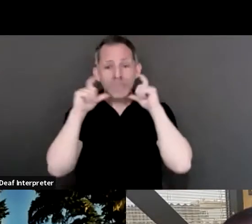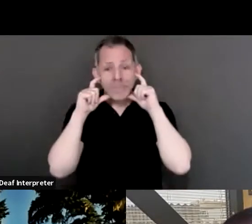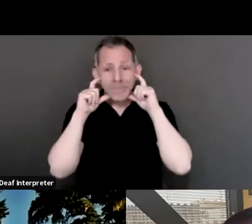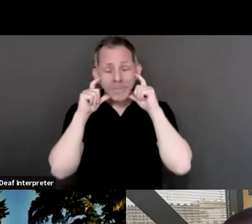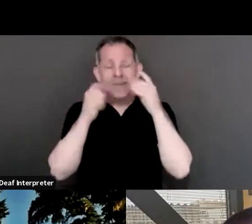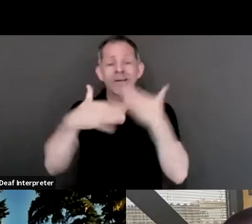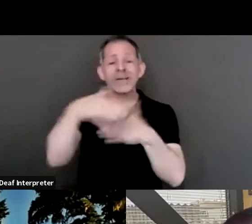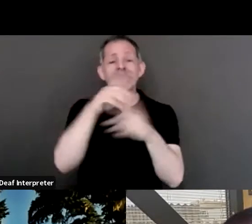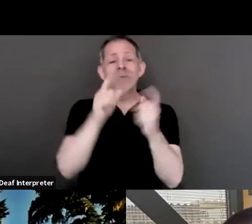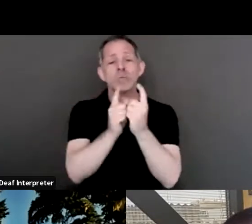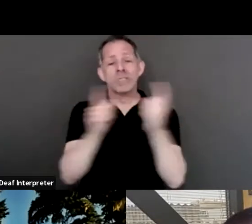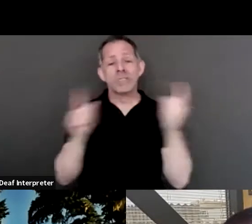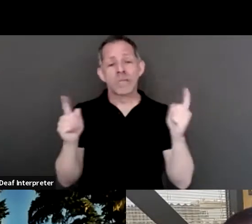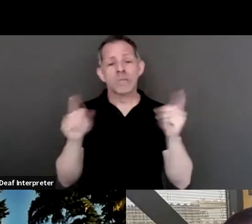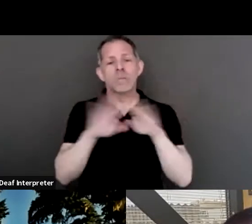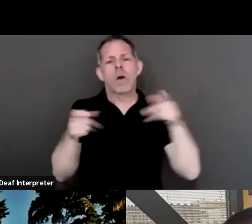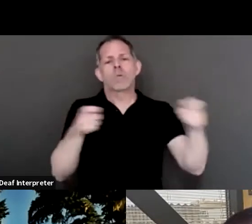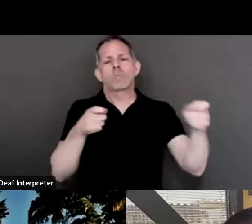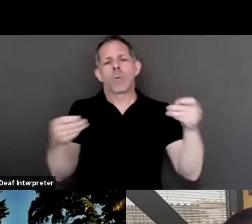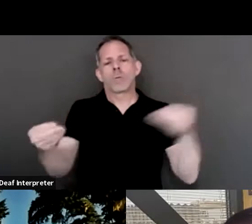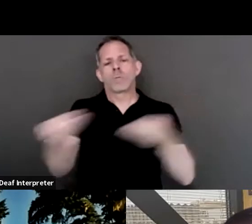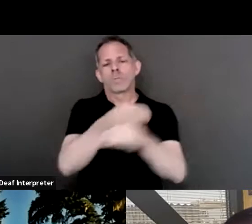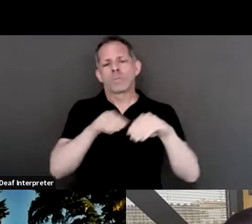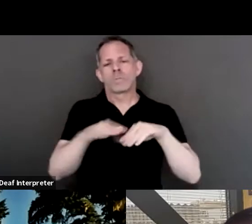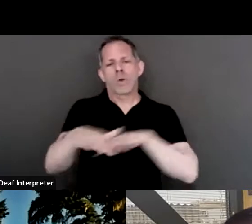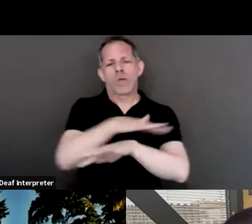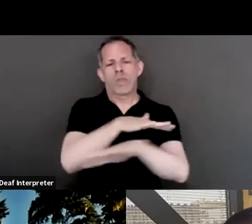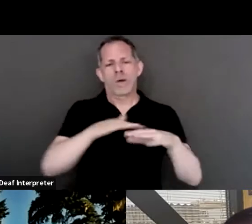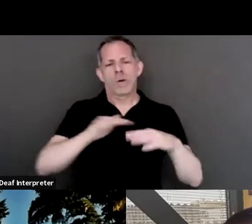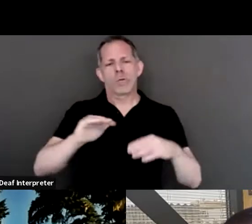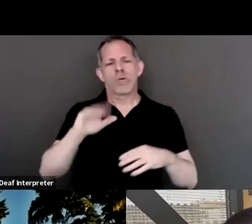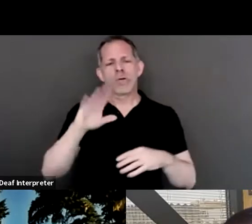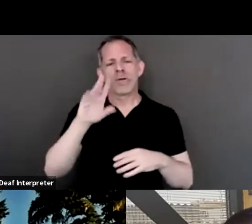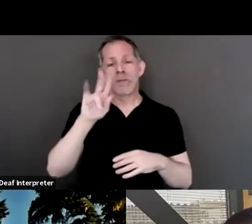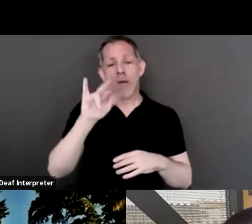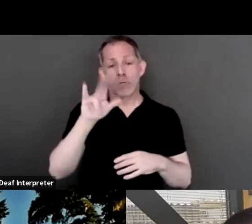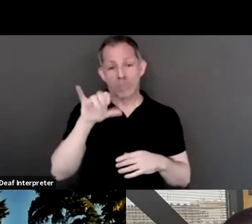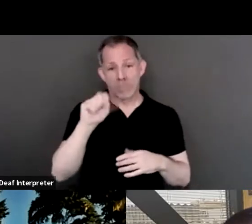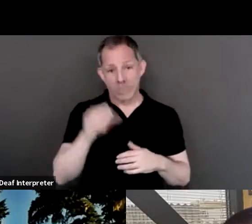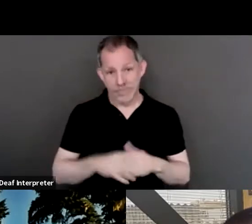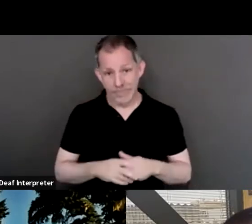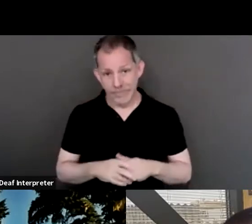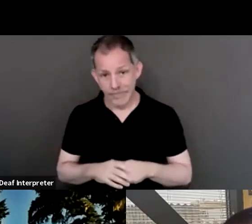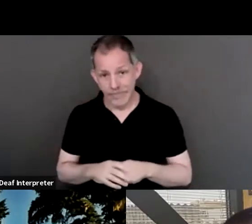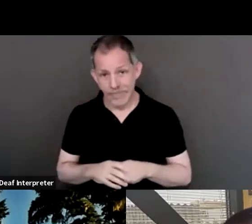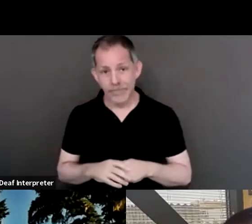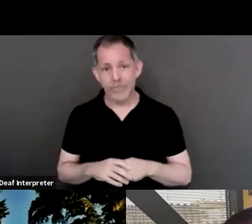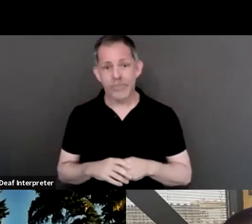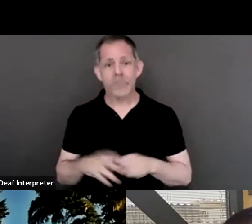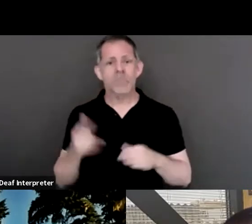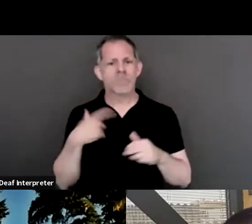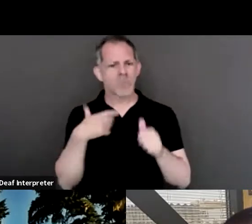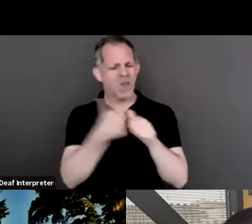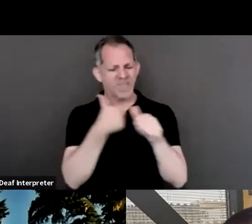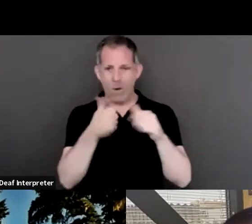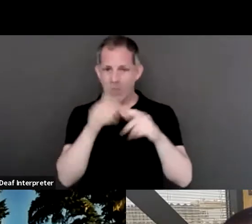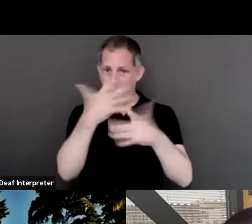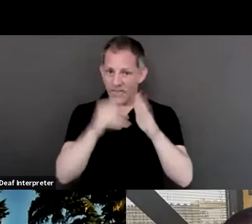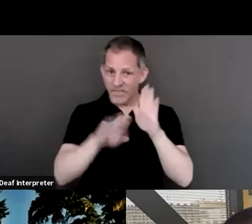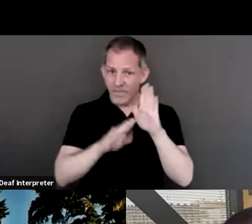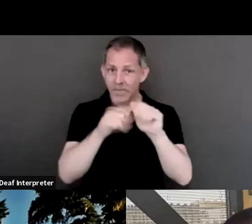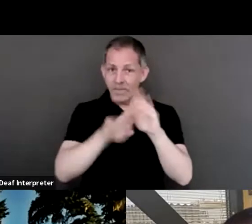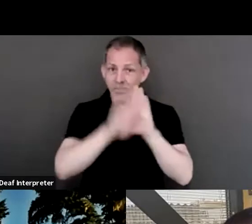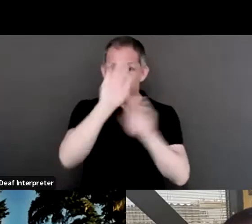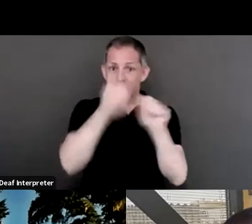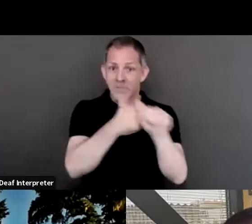We have the tools to avoid what you mentioned. So I share your